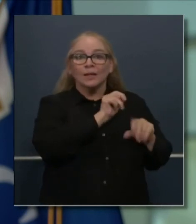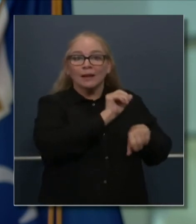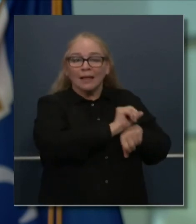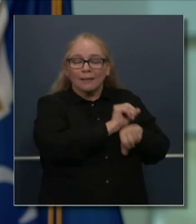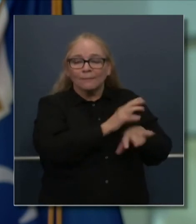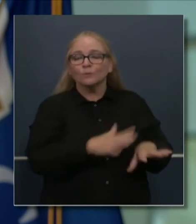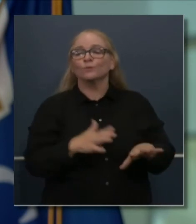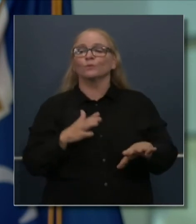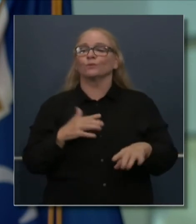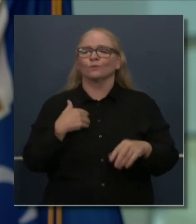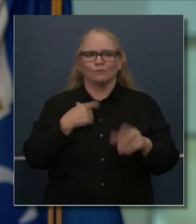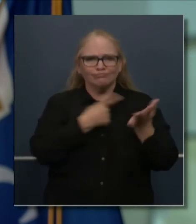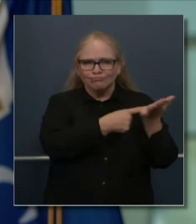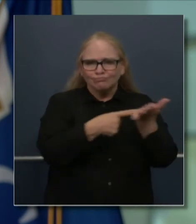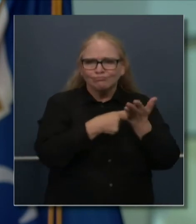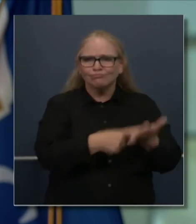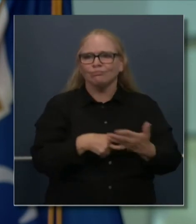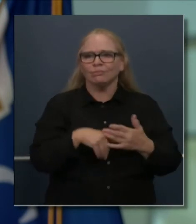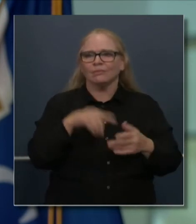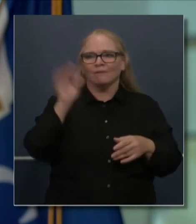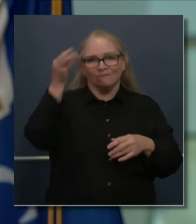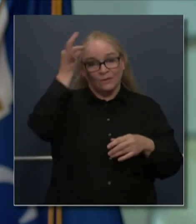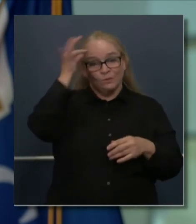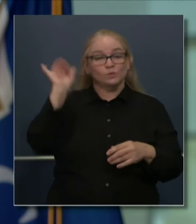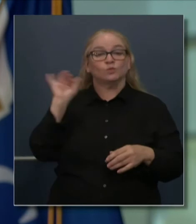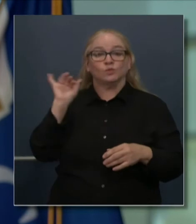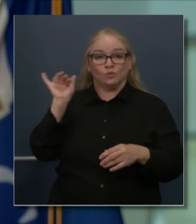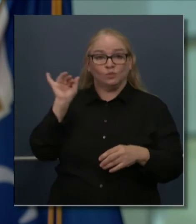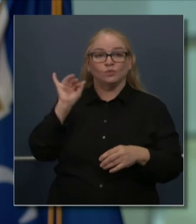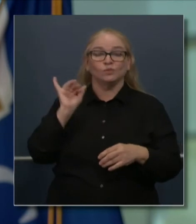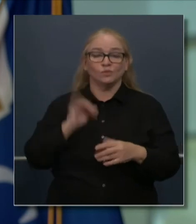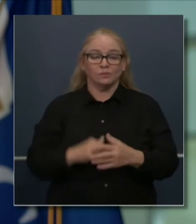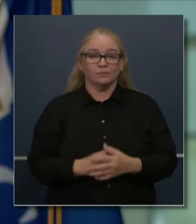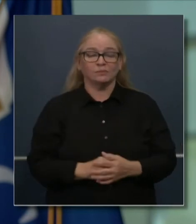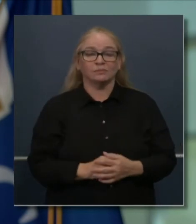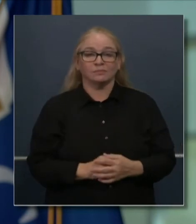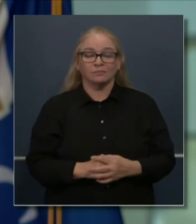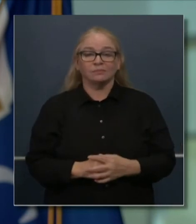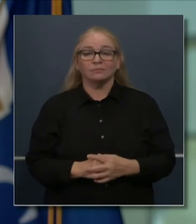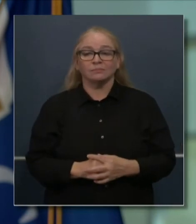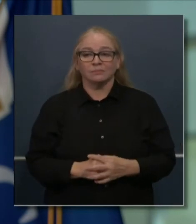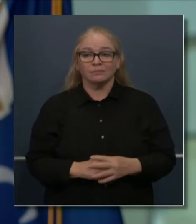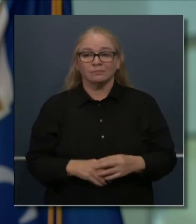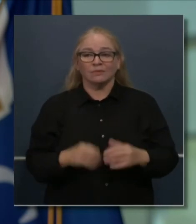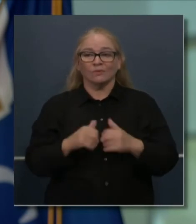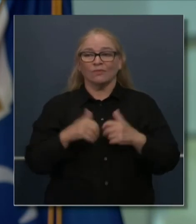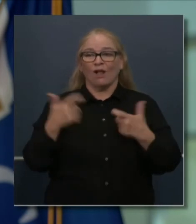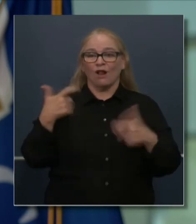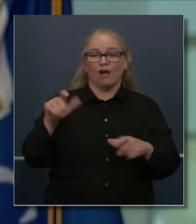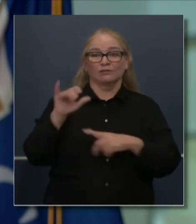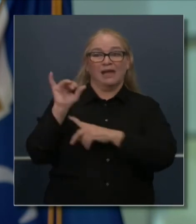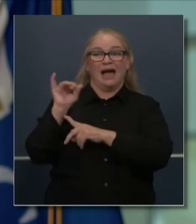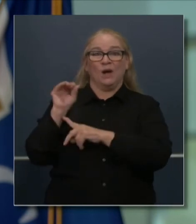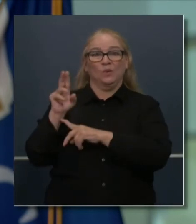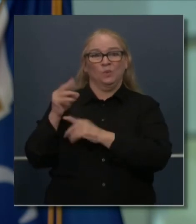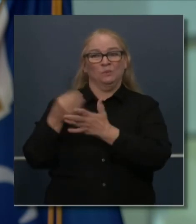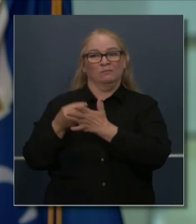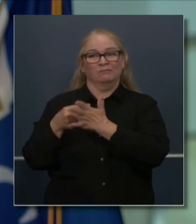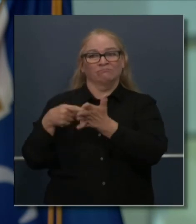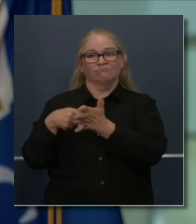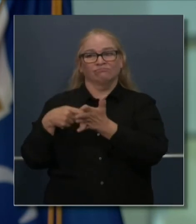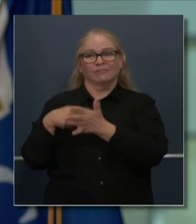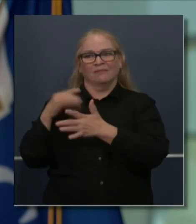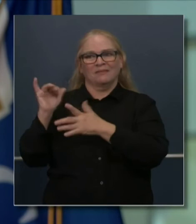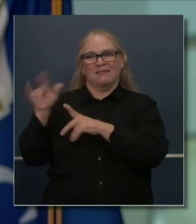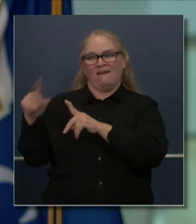administration, that in the midst of all of this, particularly with those large IOU questions, because of the resulting